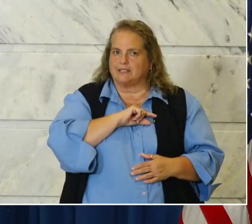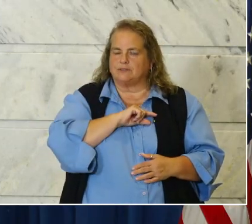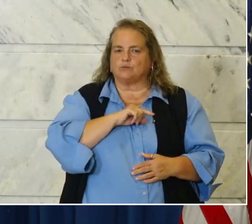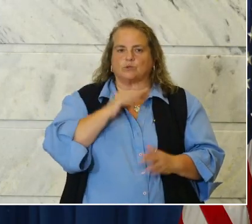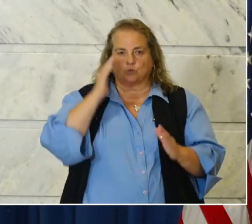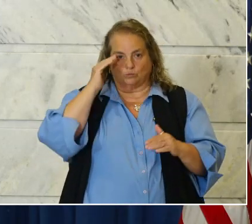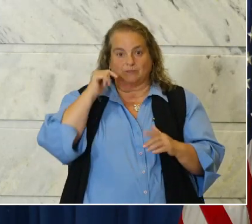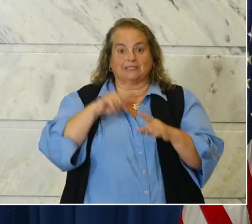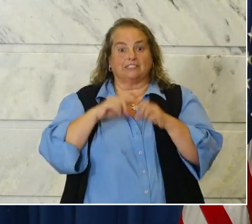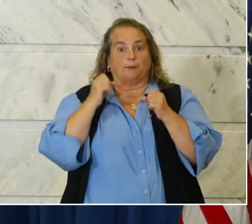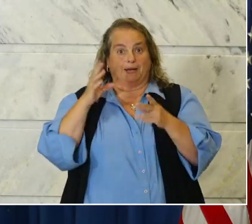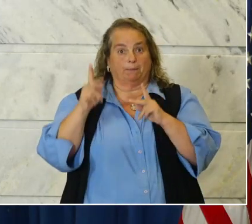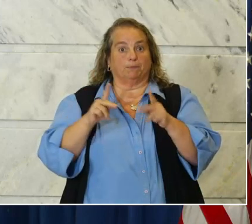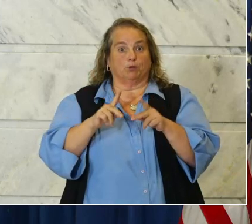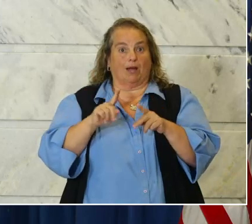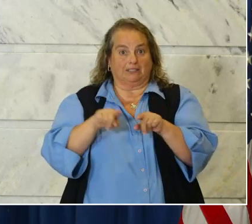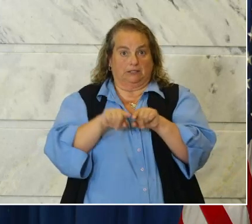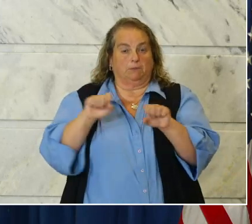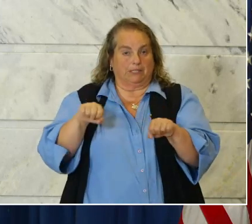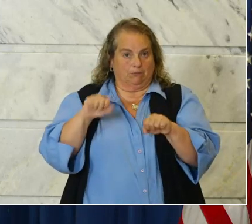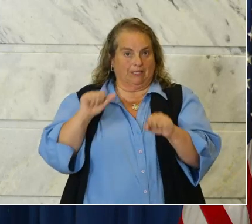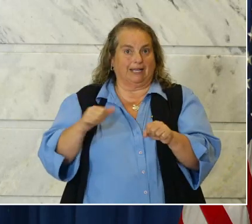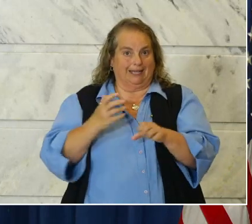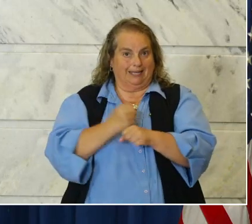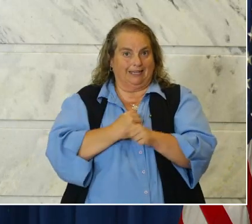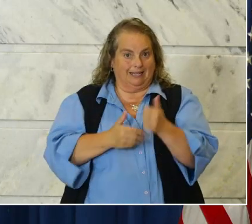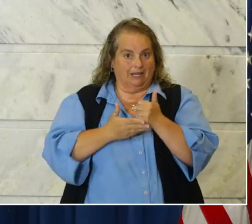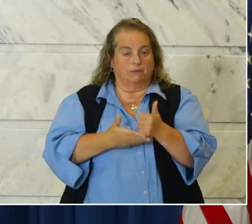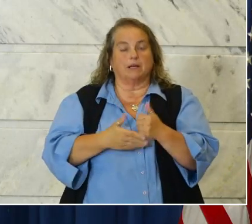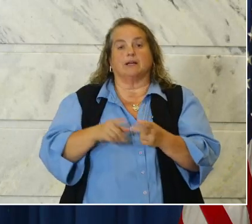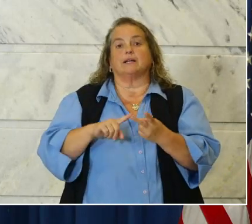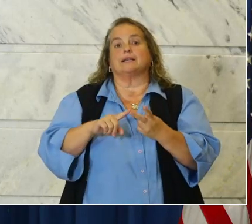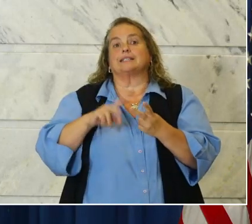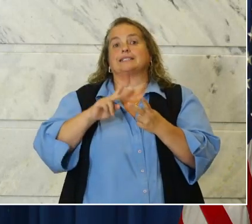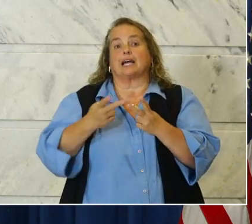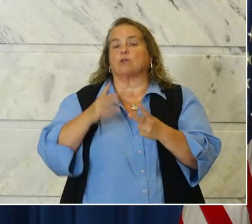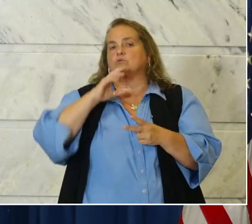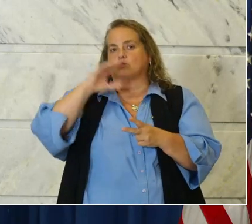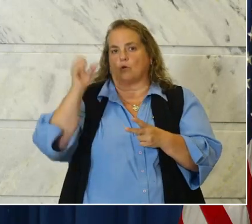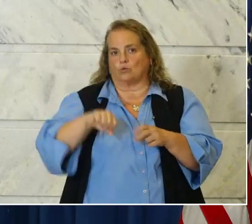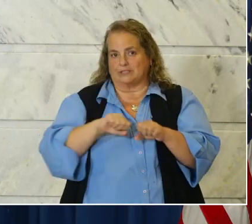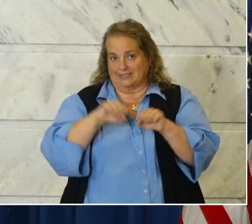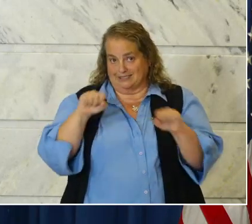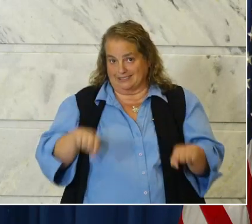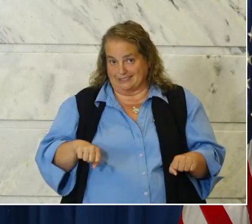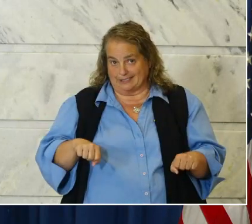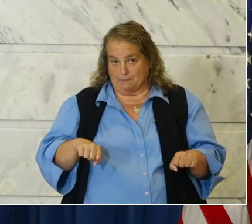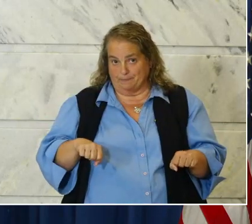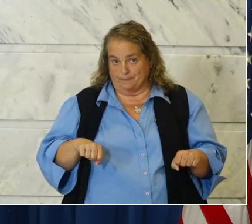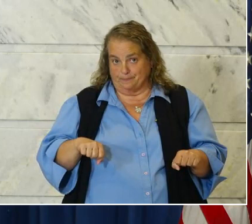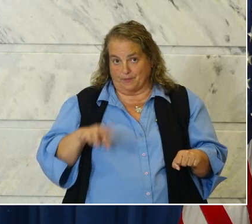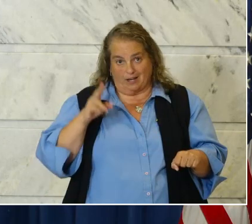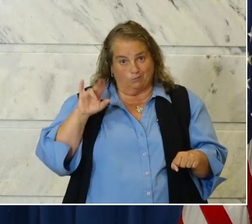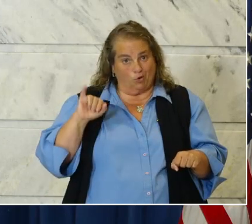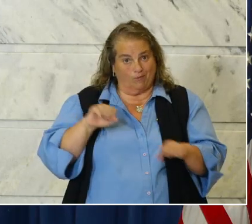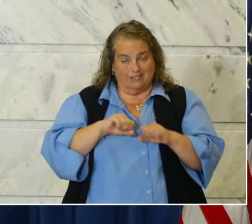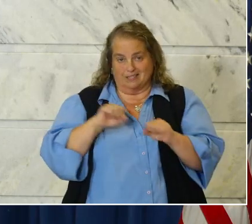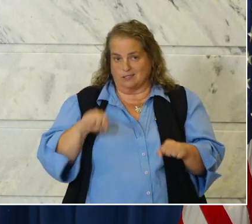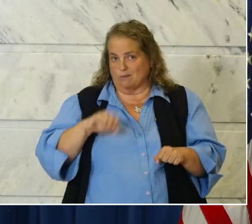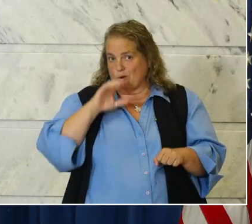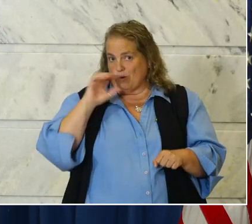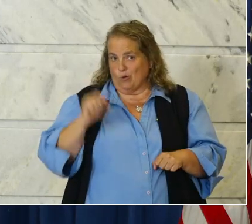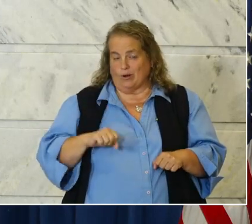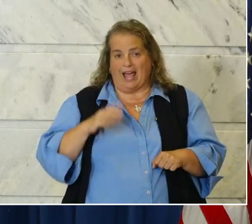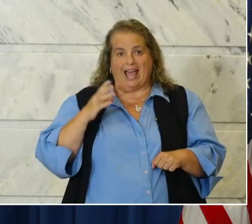as many people as possible can get help. Second is an antiquated system, as well as past